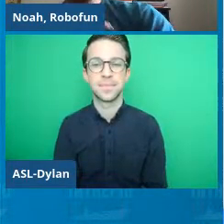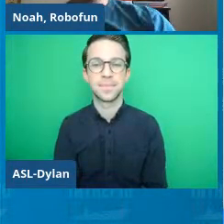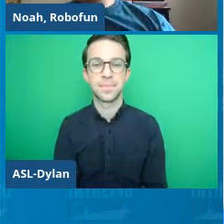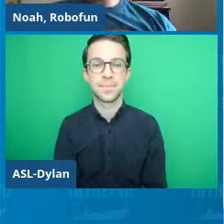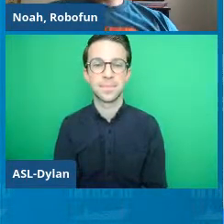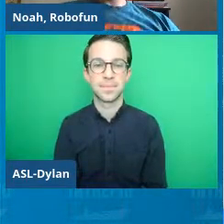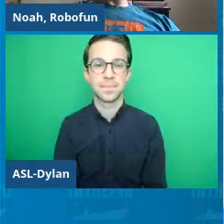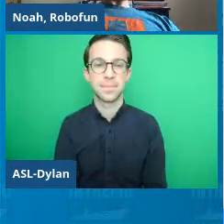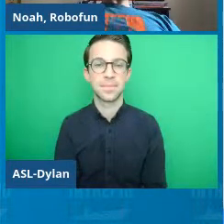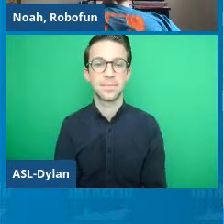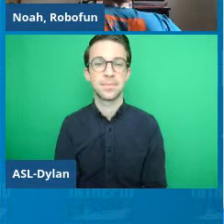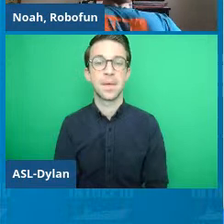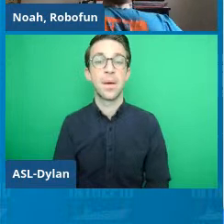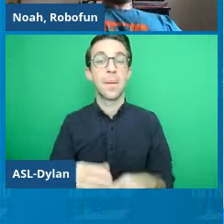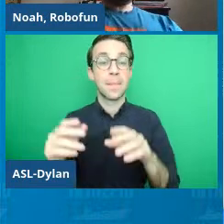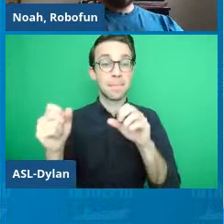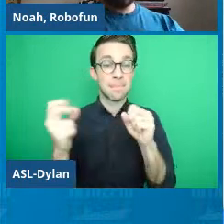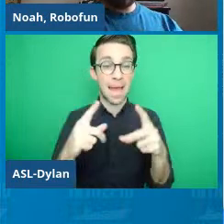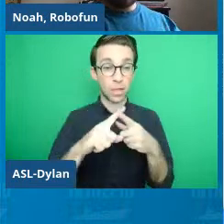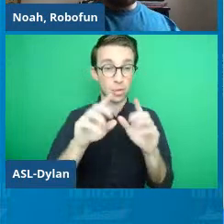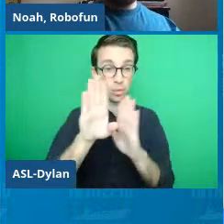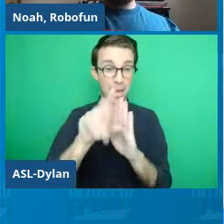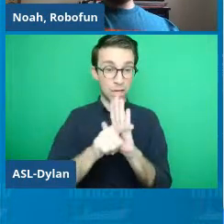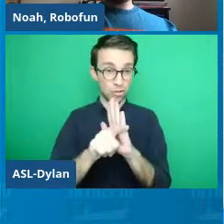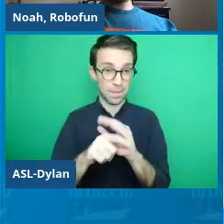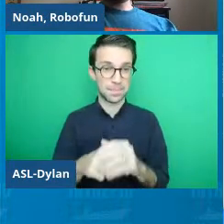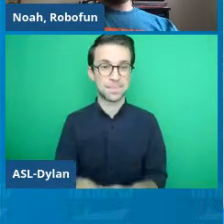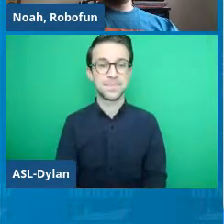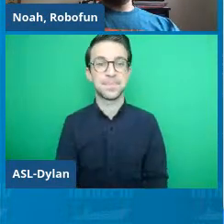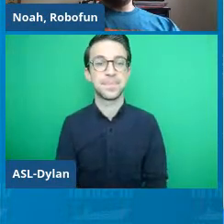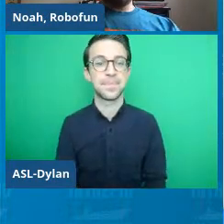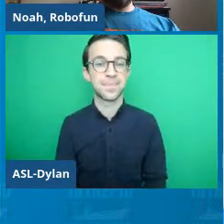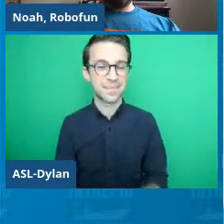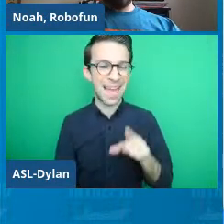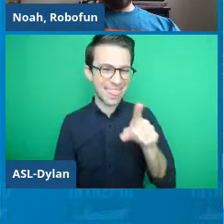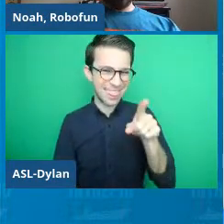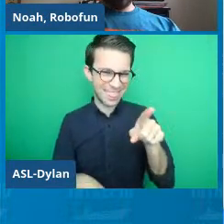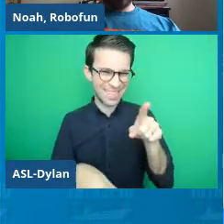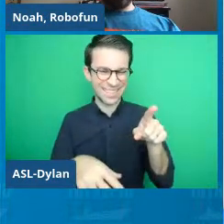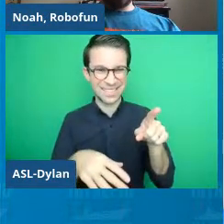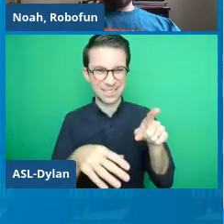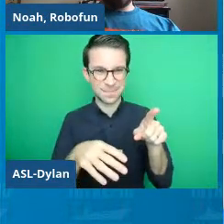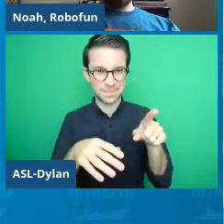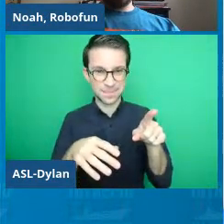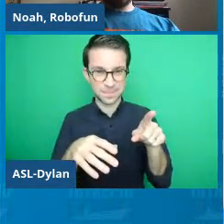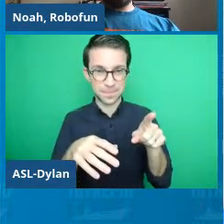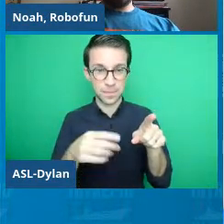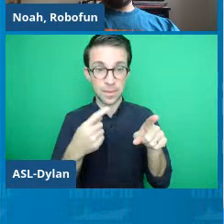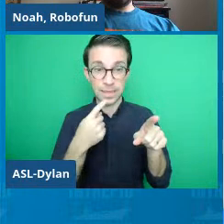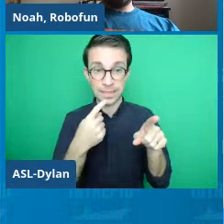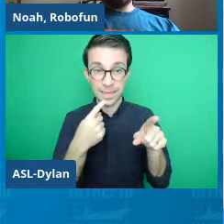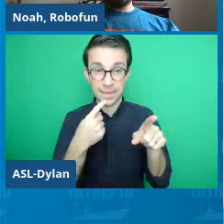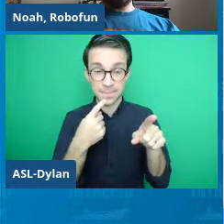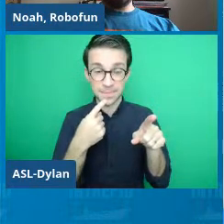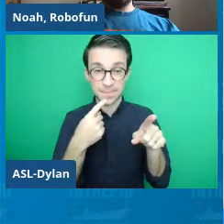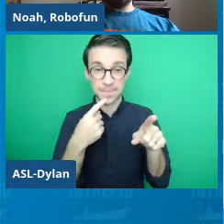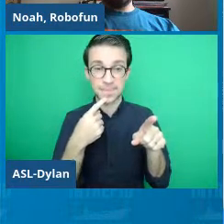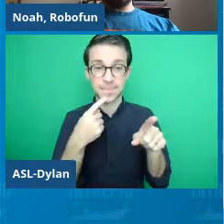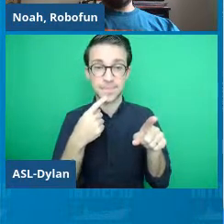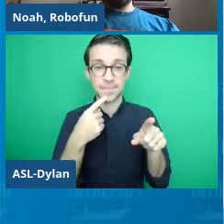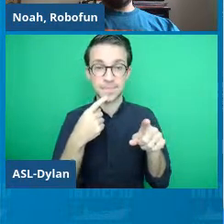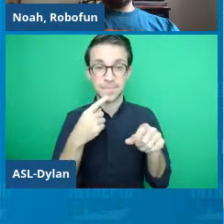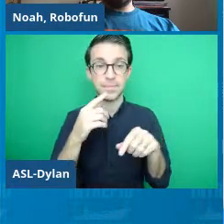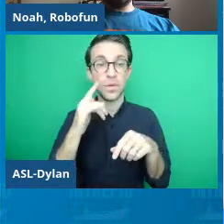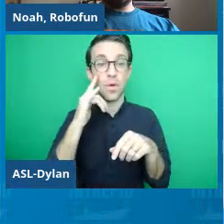the backdrops, and we're going to do some code in here. This is what I was getting at before. We're going to say, back to that forever if, when